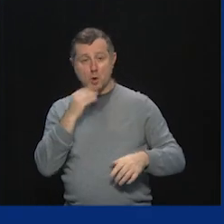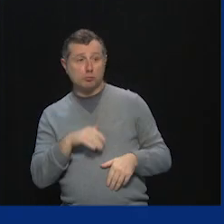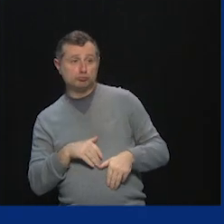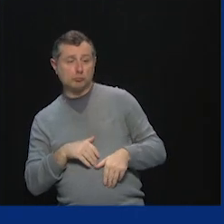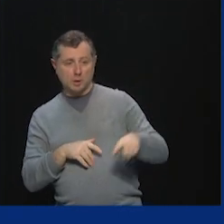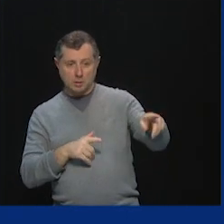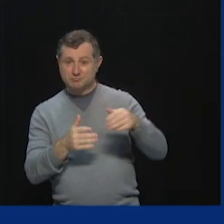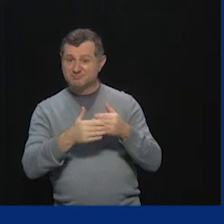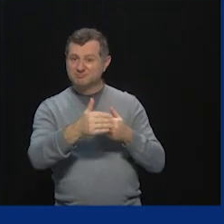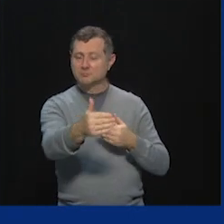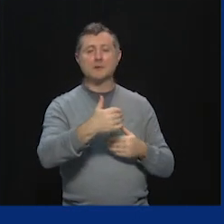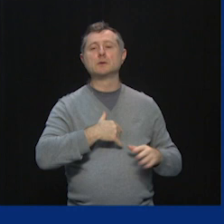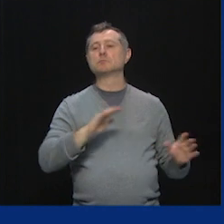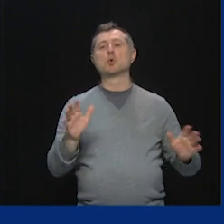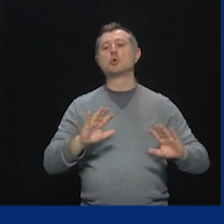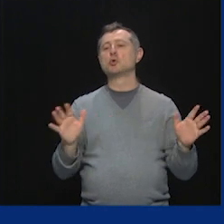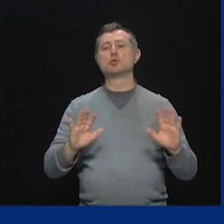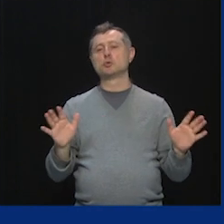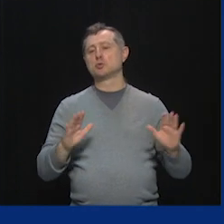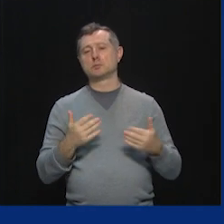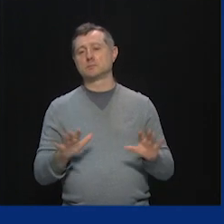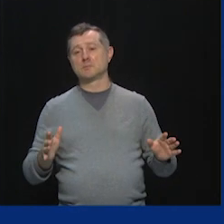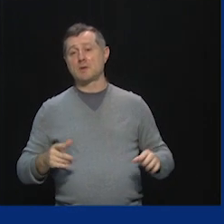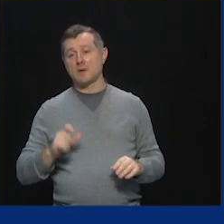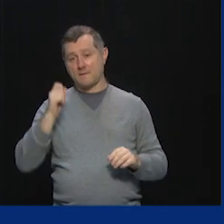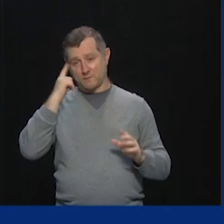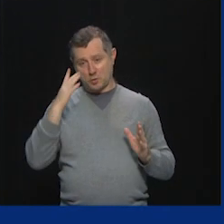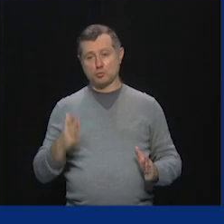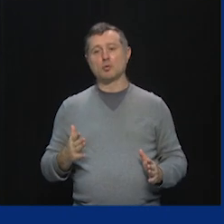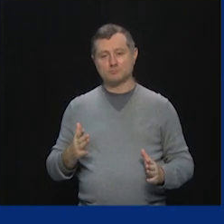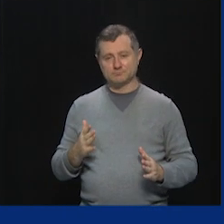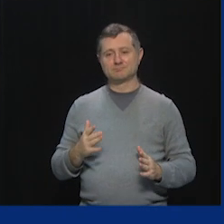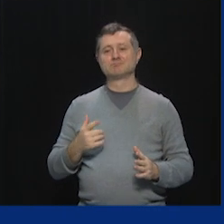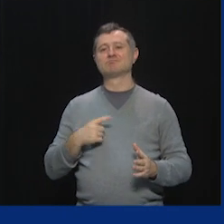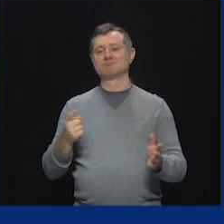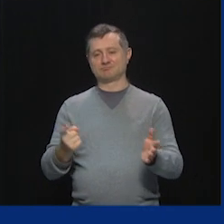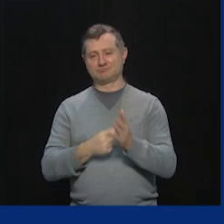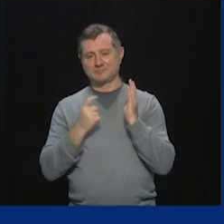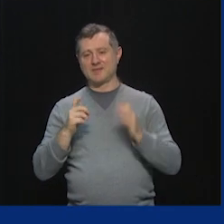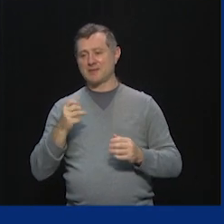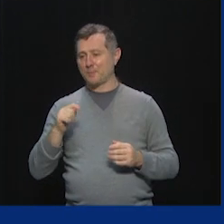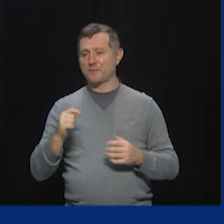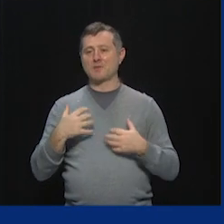that our Department of Health make this certification and that our workplaces are safe, not only for the